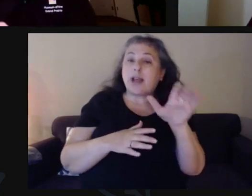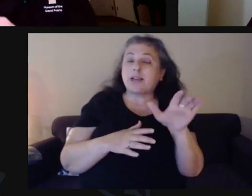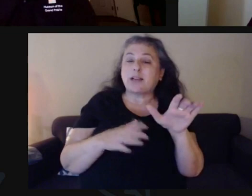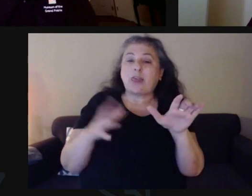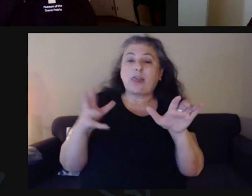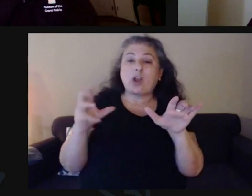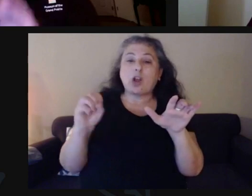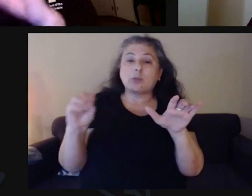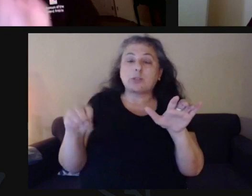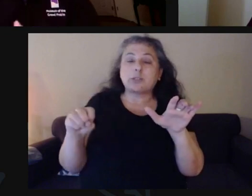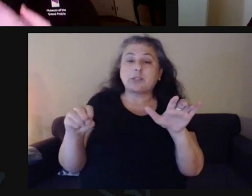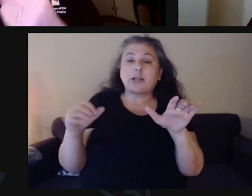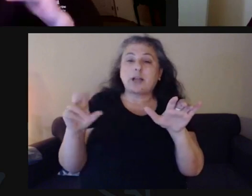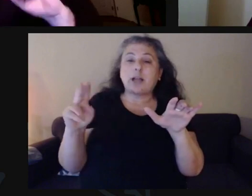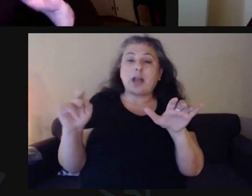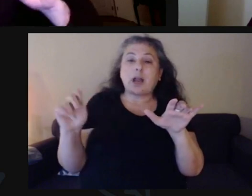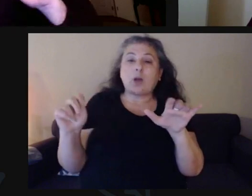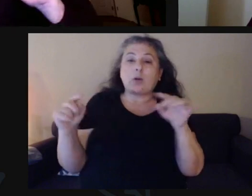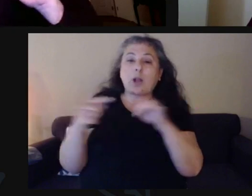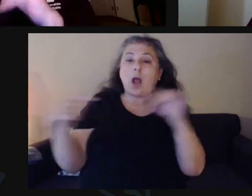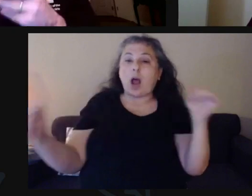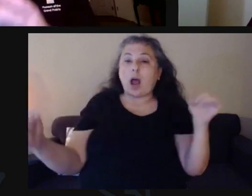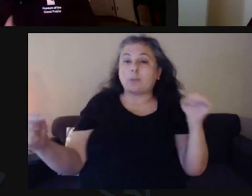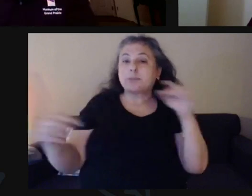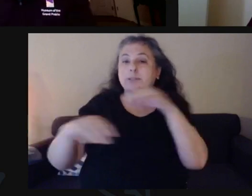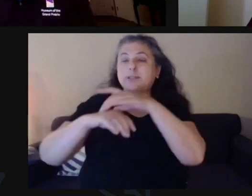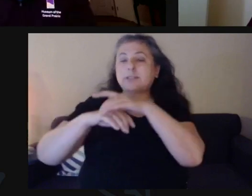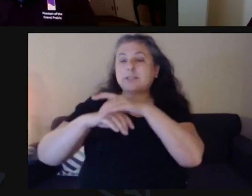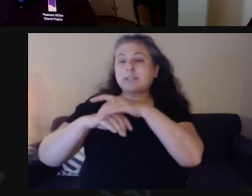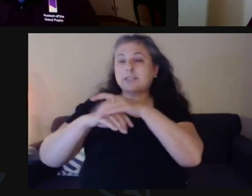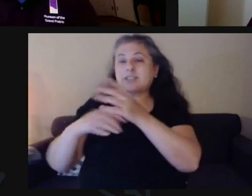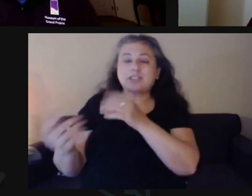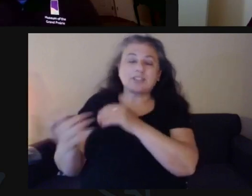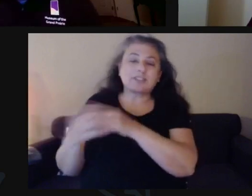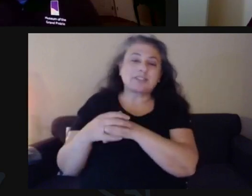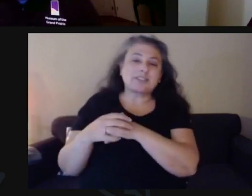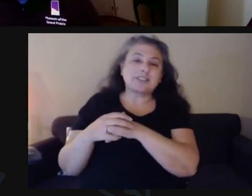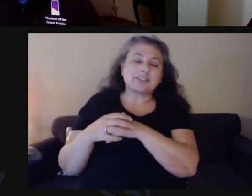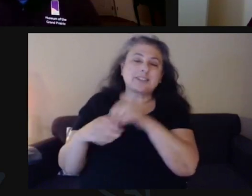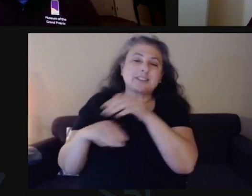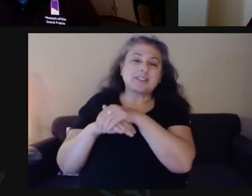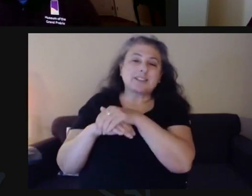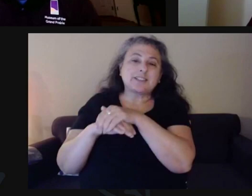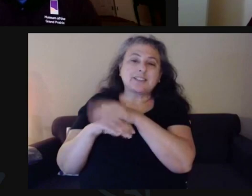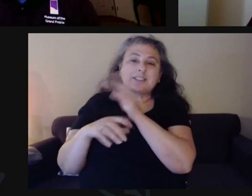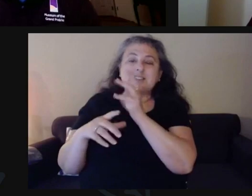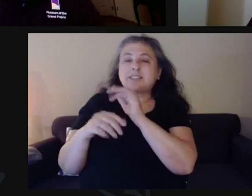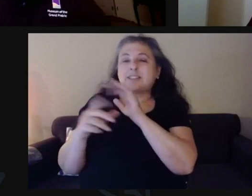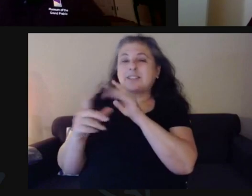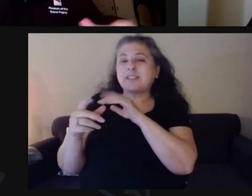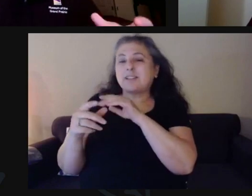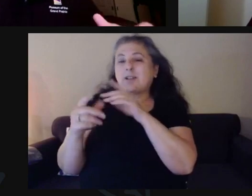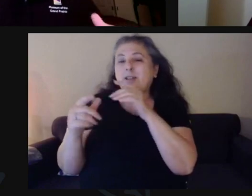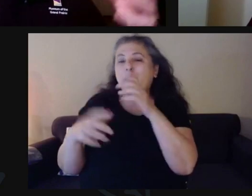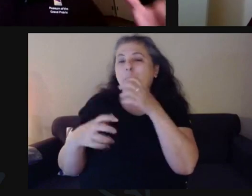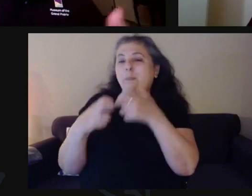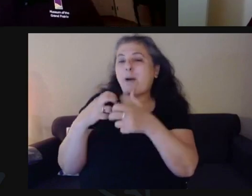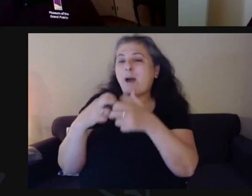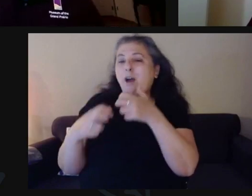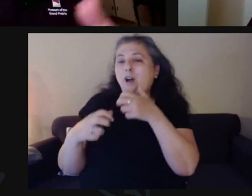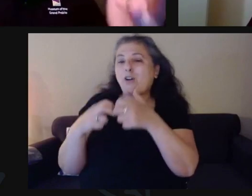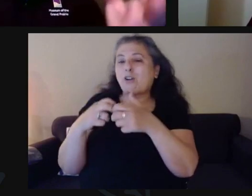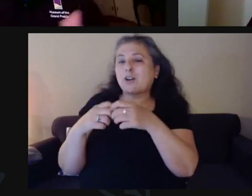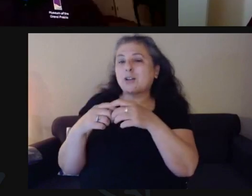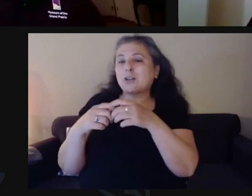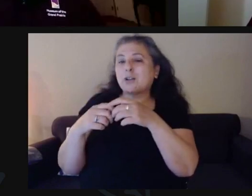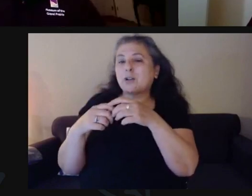30% nouns. And then for the English language, it's vice versa. And you know, the power in language, you know, can tell you a lot,